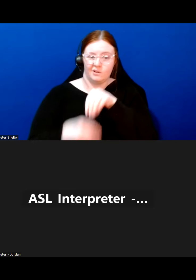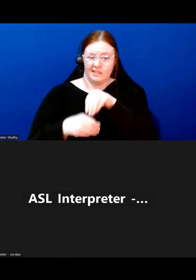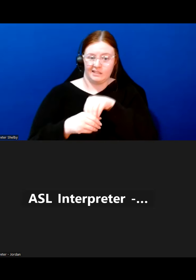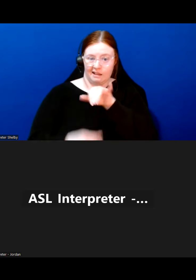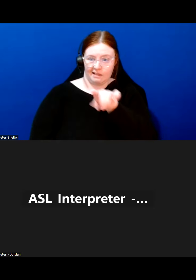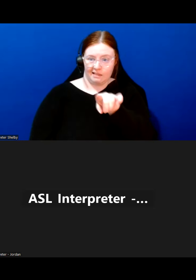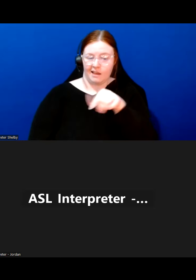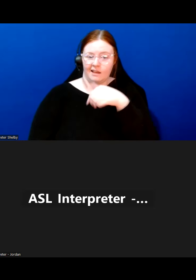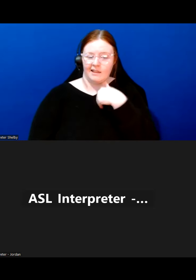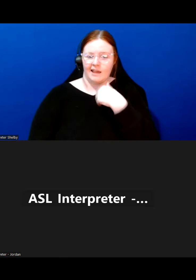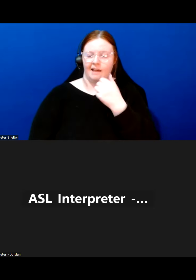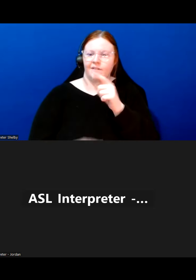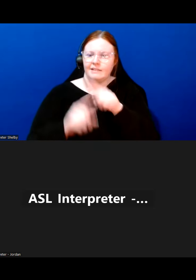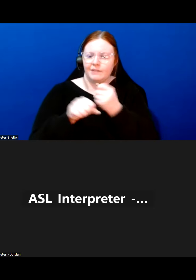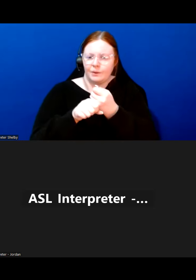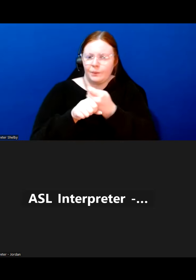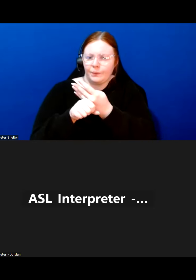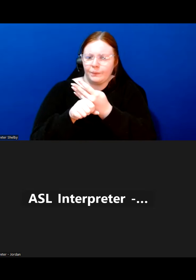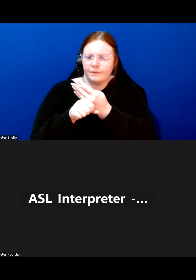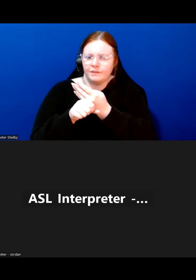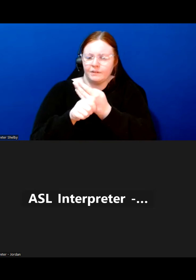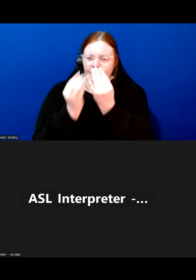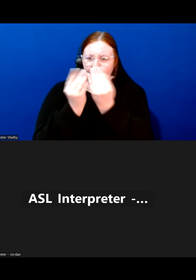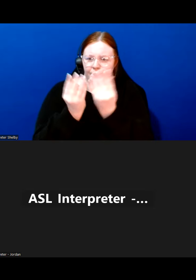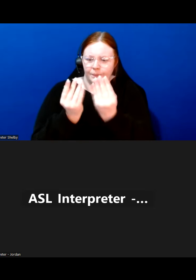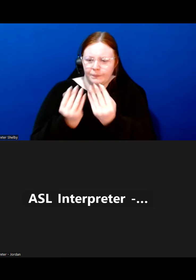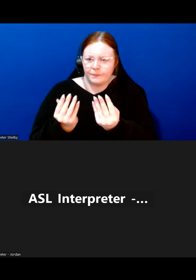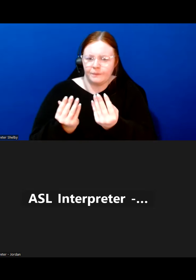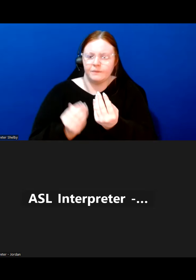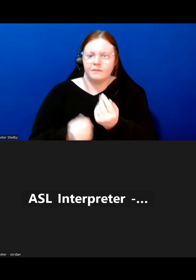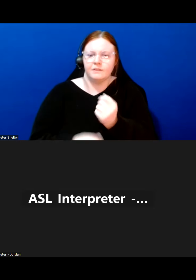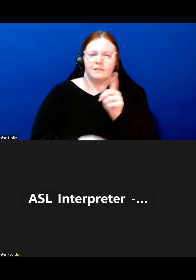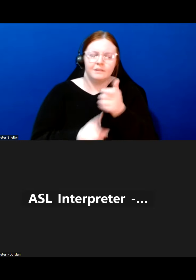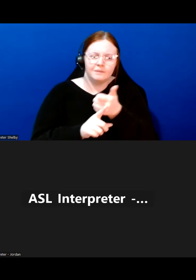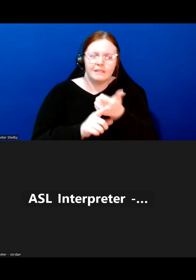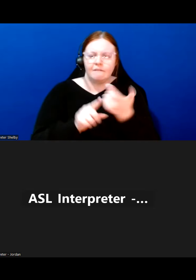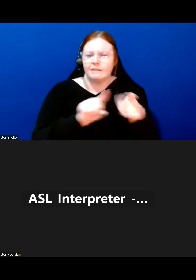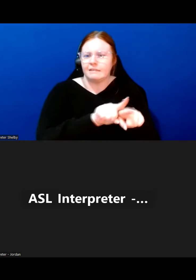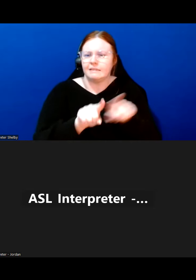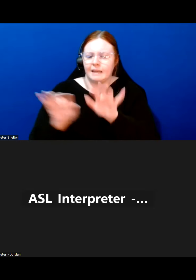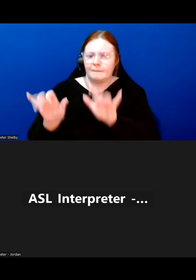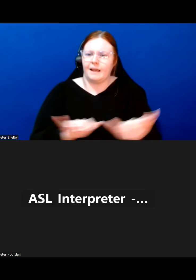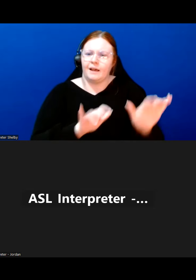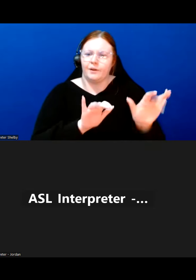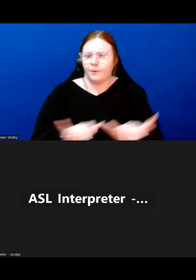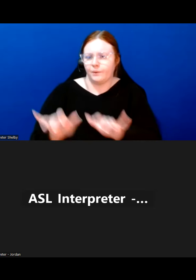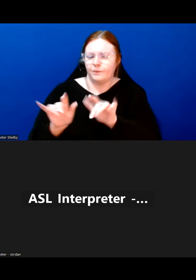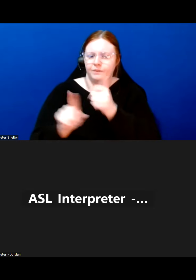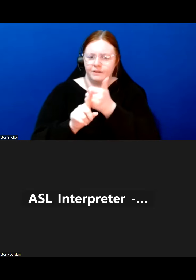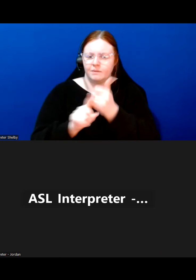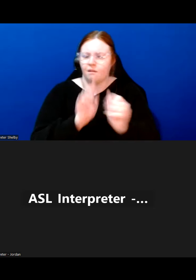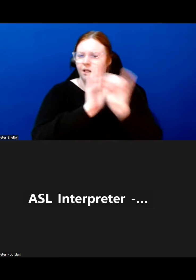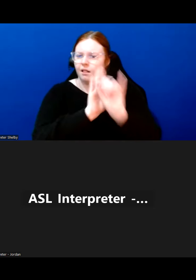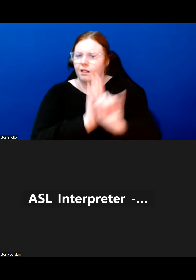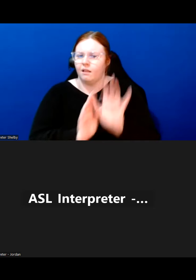call hair cells. And they almost work like keys on a piano. They pick up different pitches of